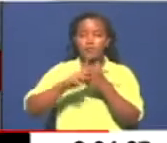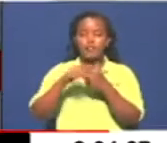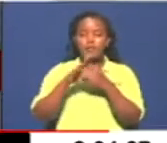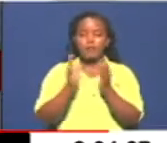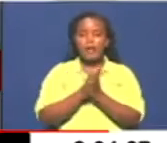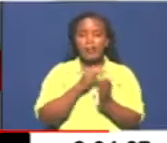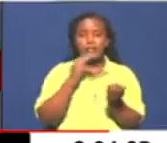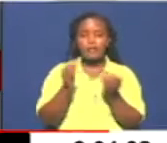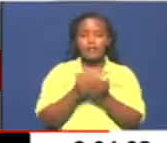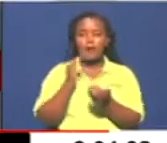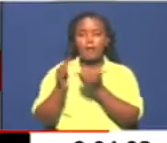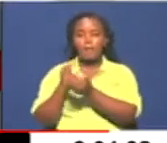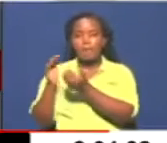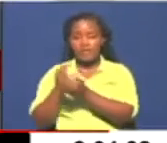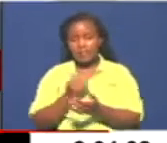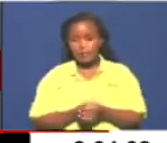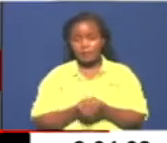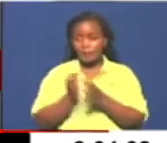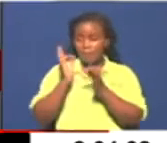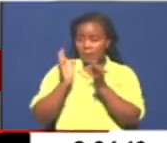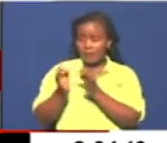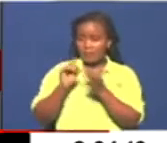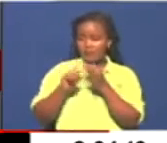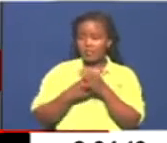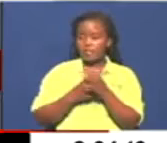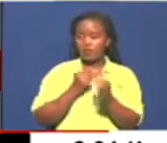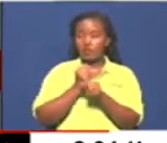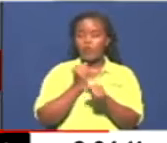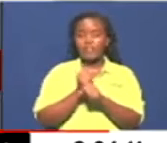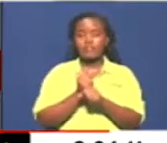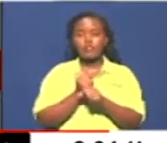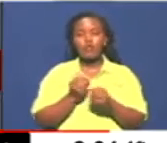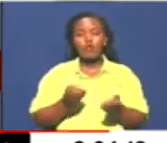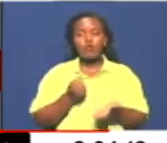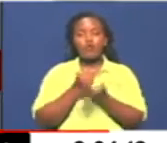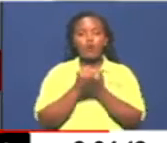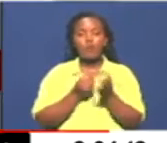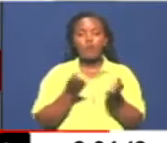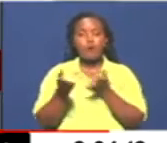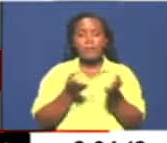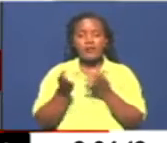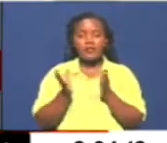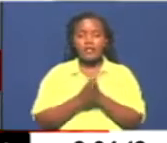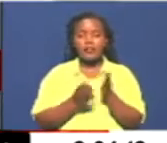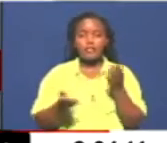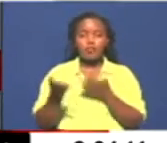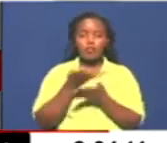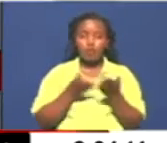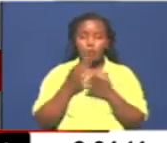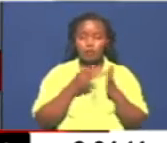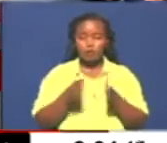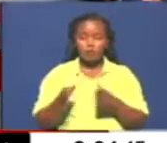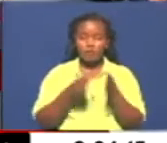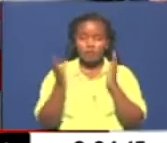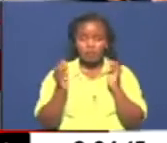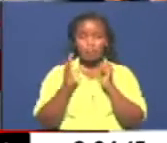Once operational, the shipyard will help unlock business and economic opportunities within the coastal region and the country as a